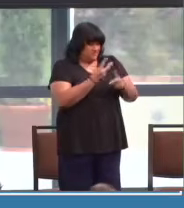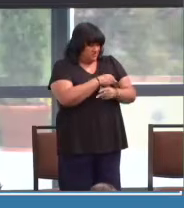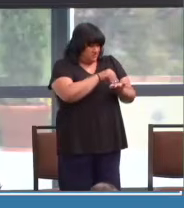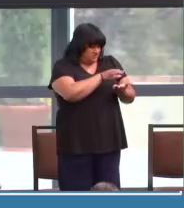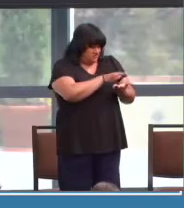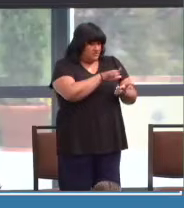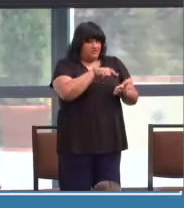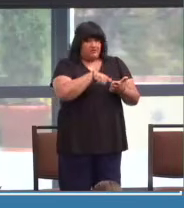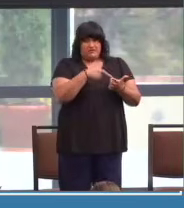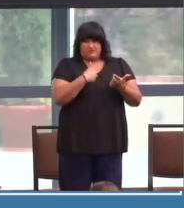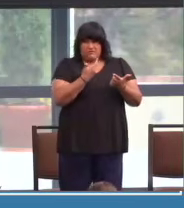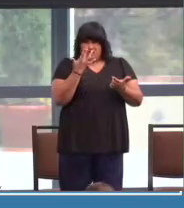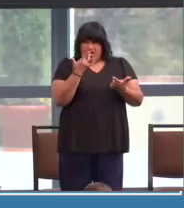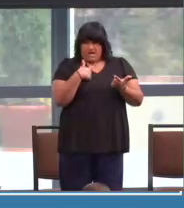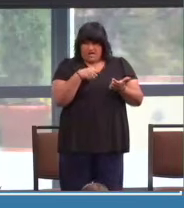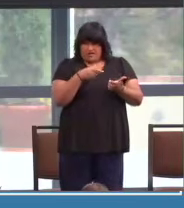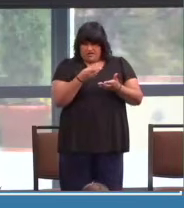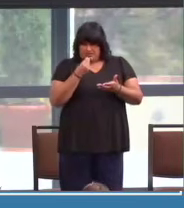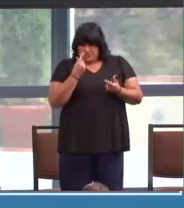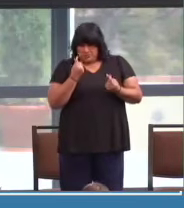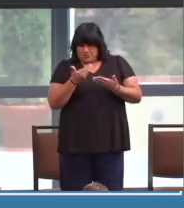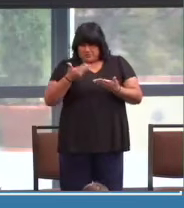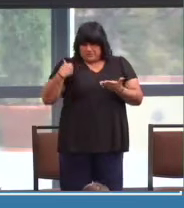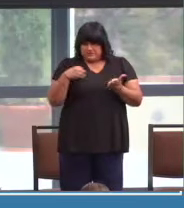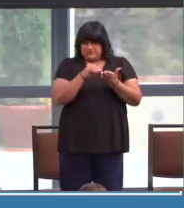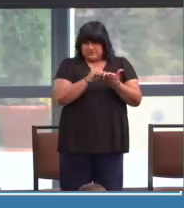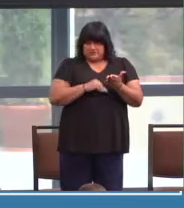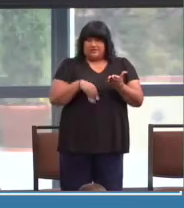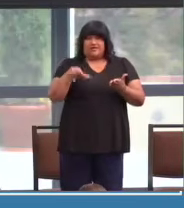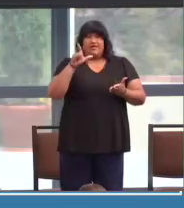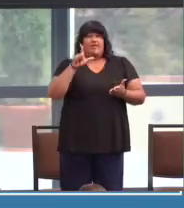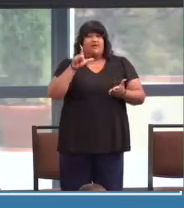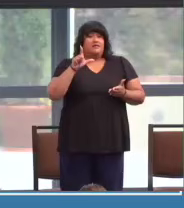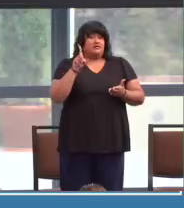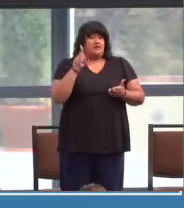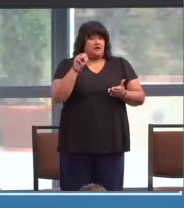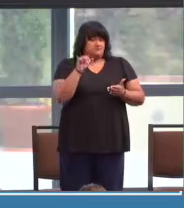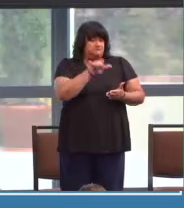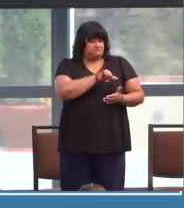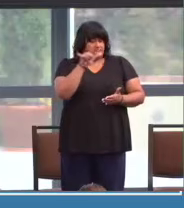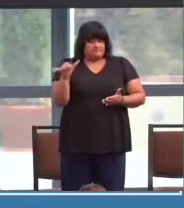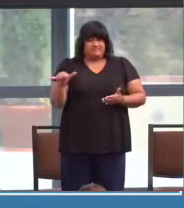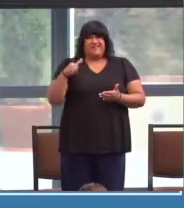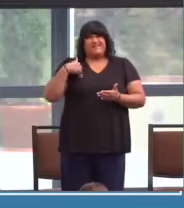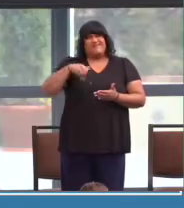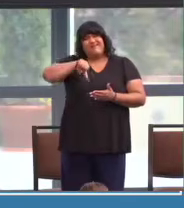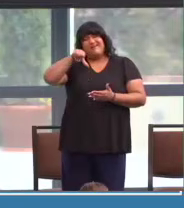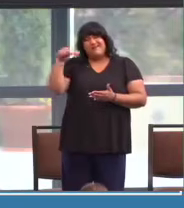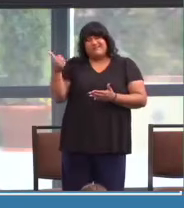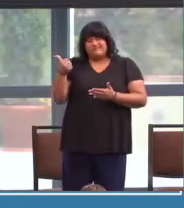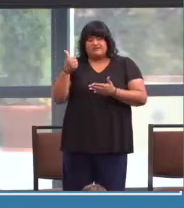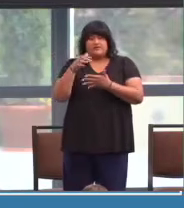what associations with that. The LDN, I would have probably done the same thing. I'm sure there's other options to offer,